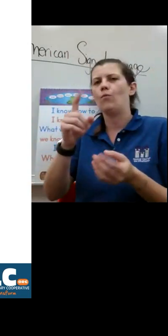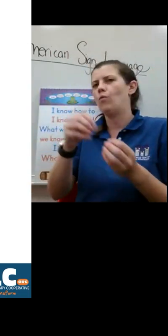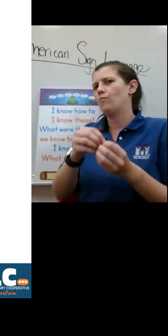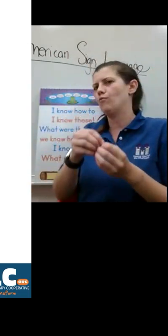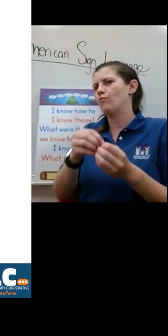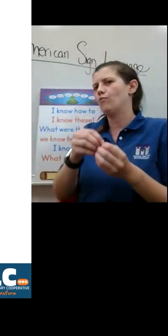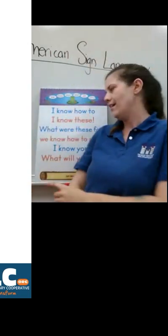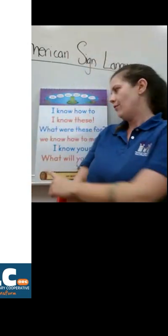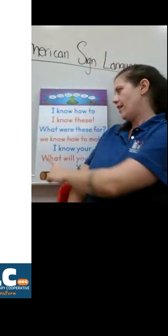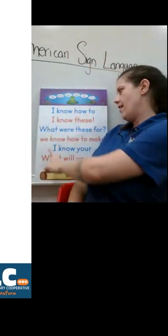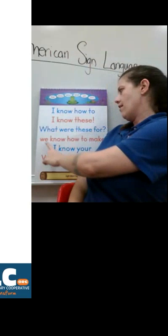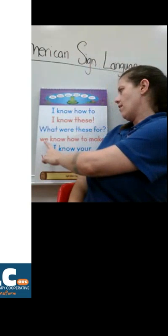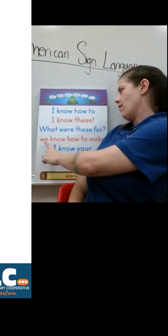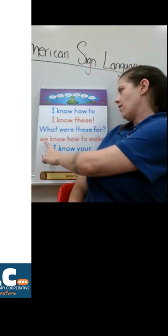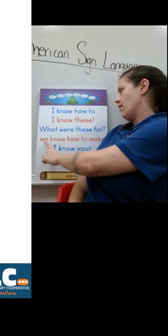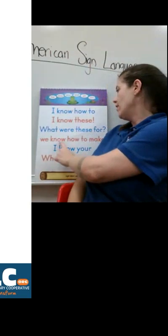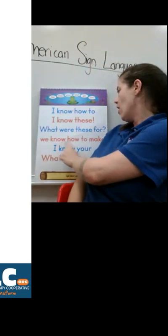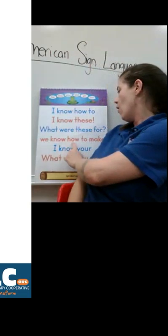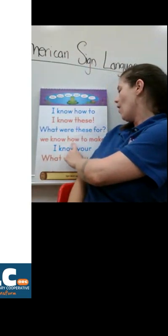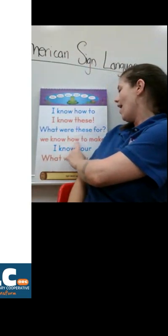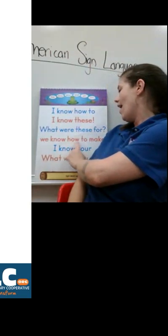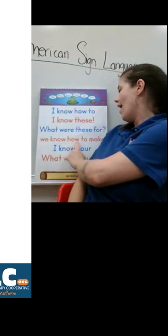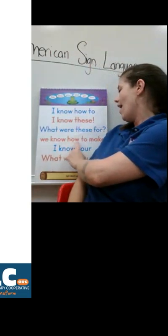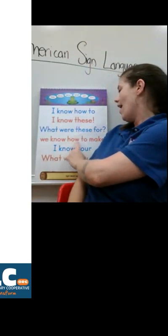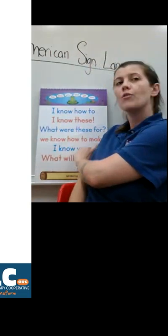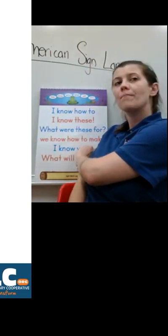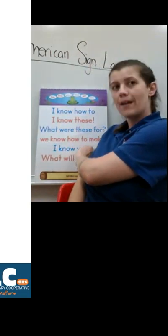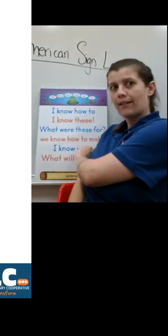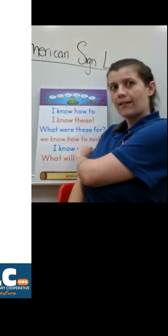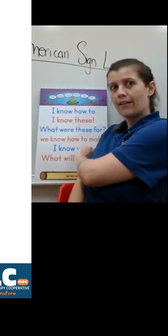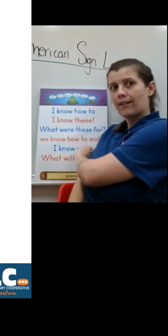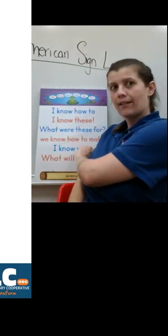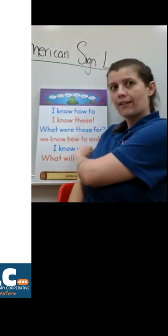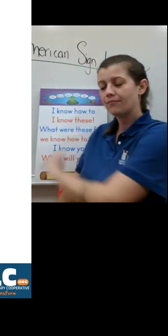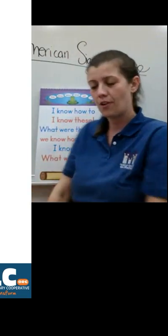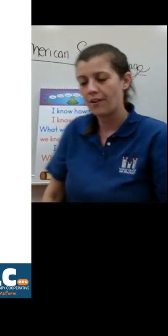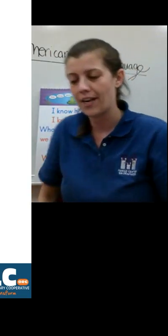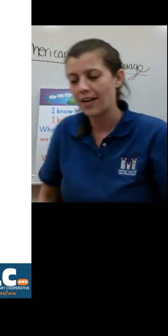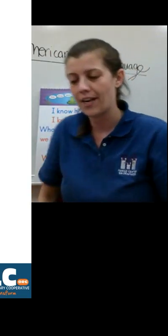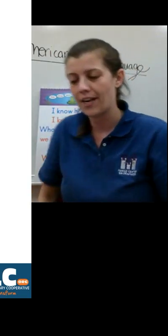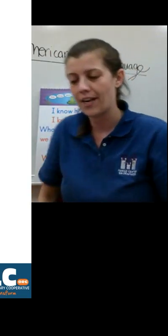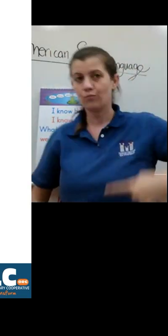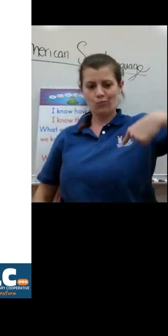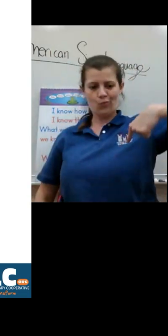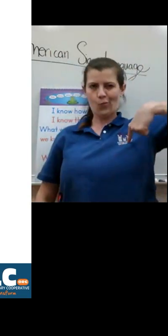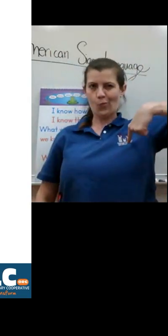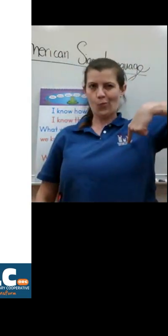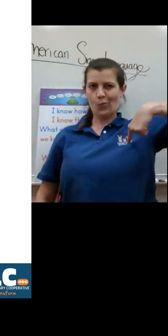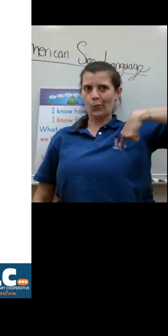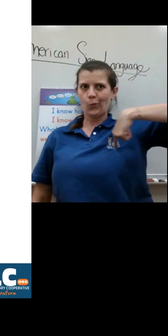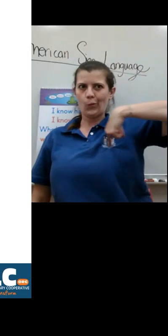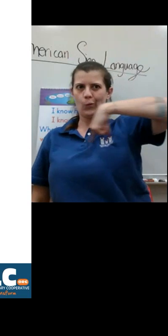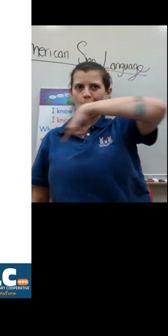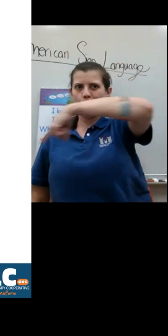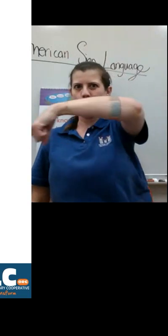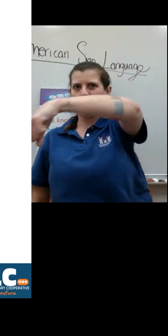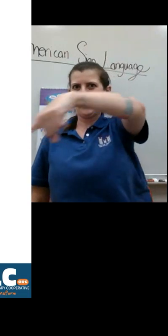at that again one more time, okay? We know how to make. Alright?